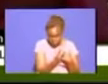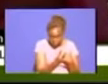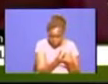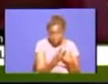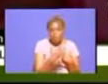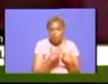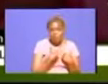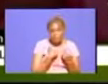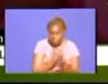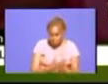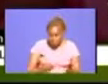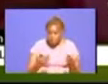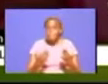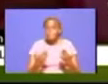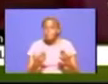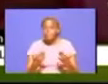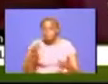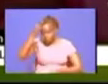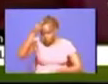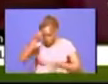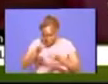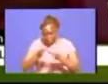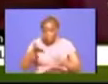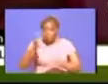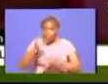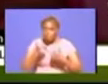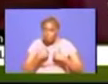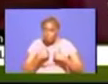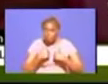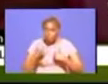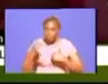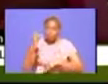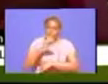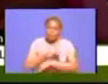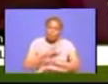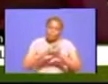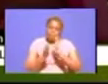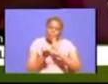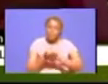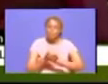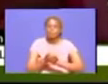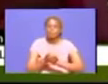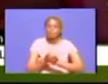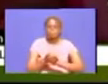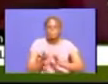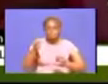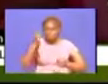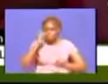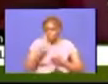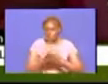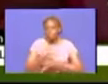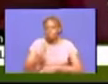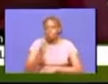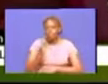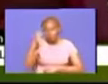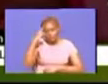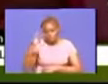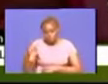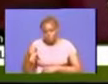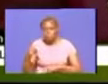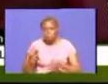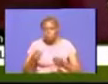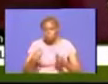as you have something, you have your faith in God, one day you become what you believe in. I will also thank the